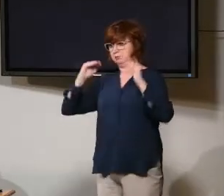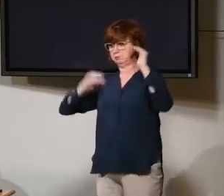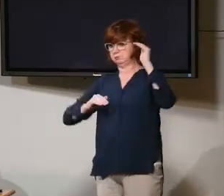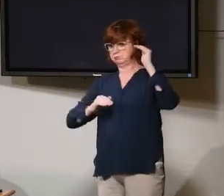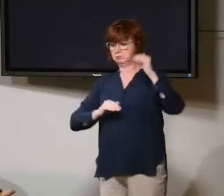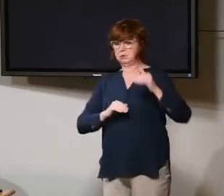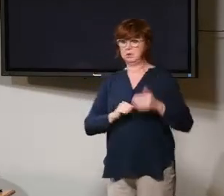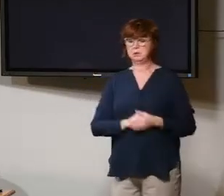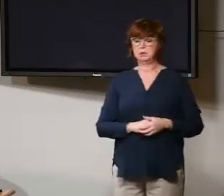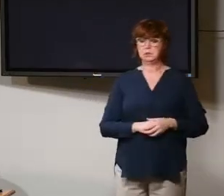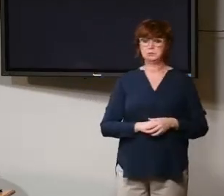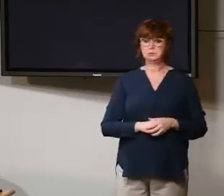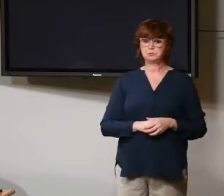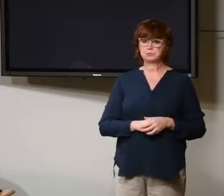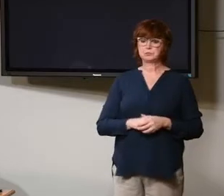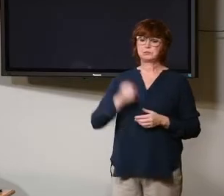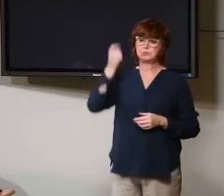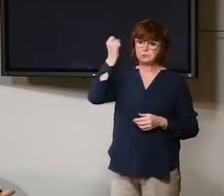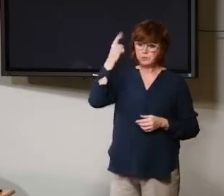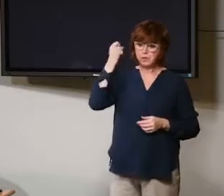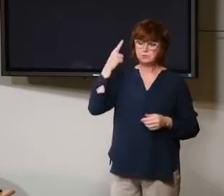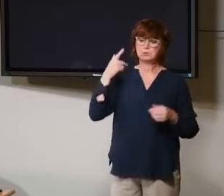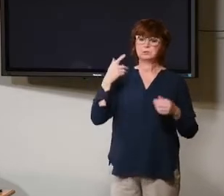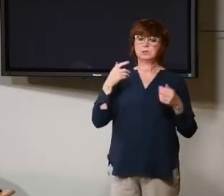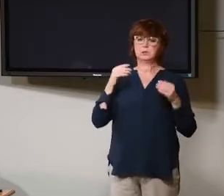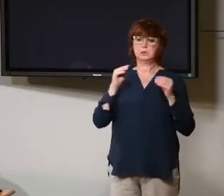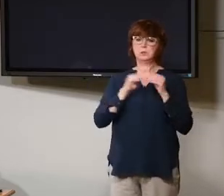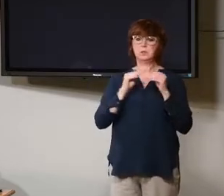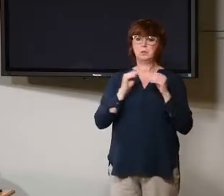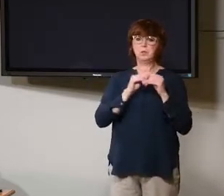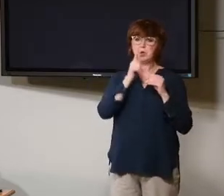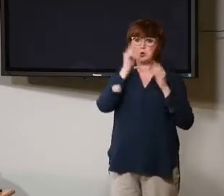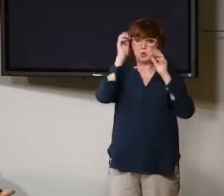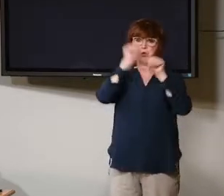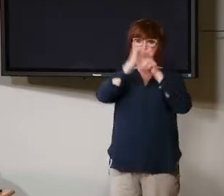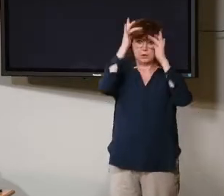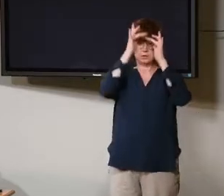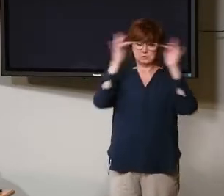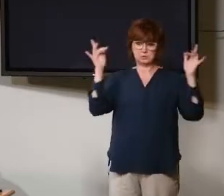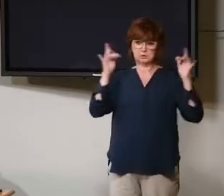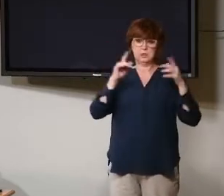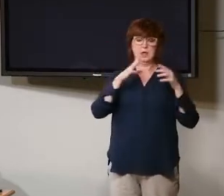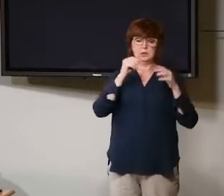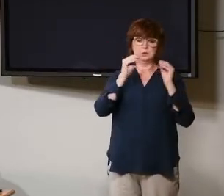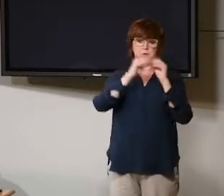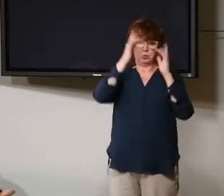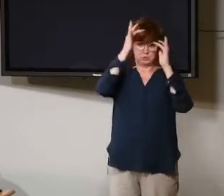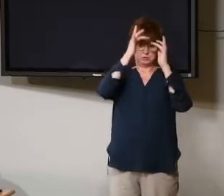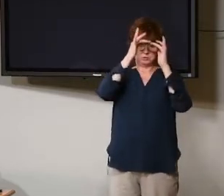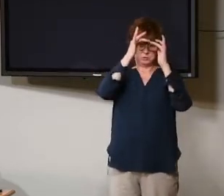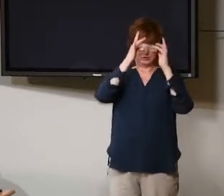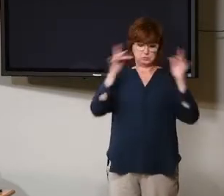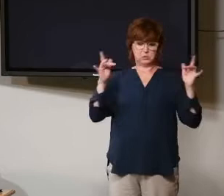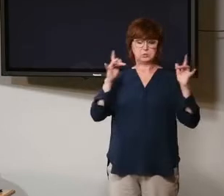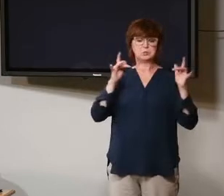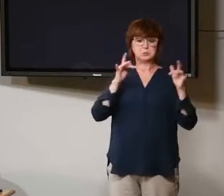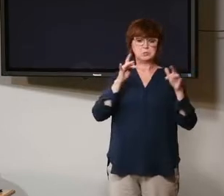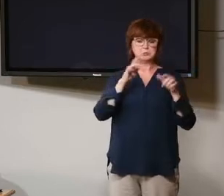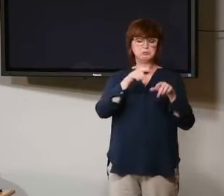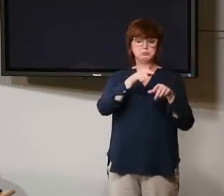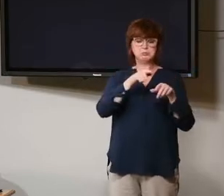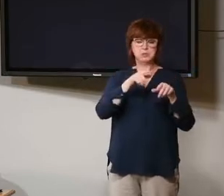healthcare environment. There's healthcare workers also get tested just to screen out if they have symptoms.